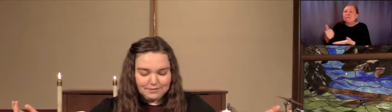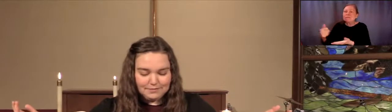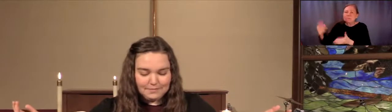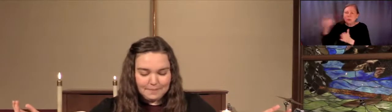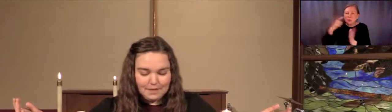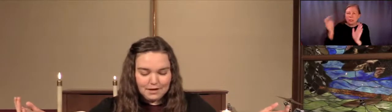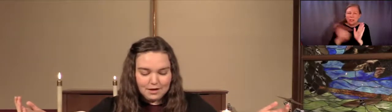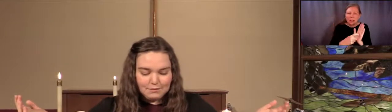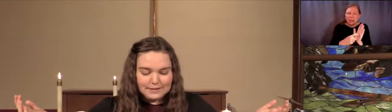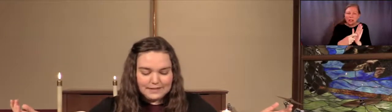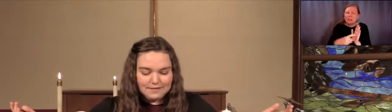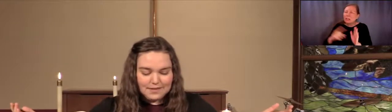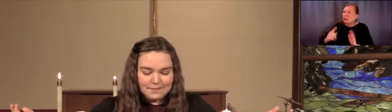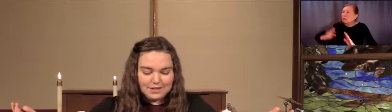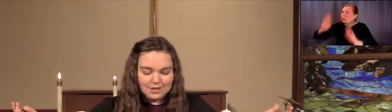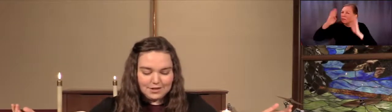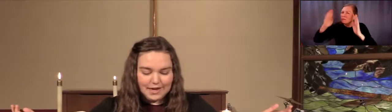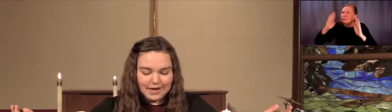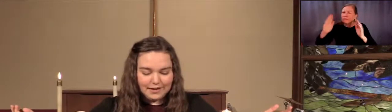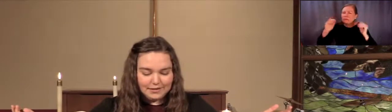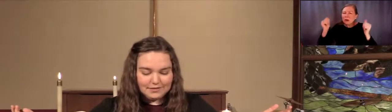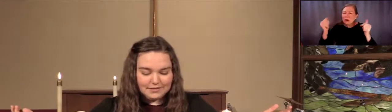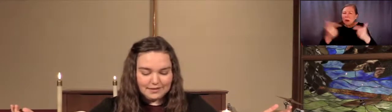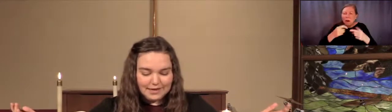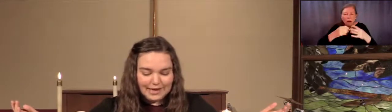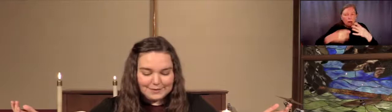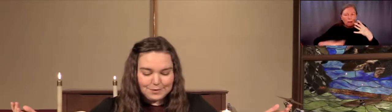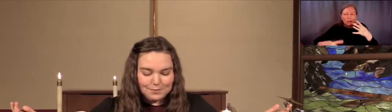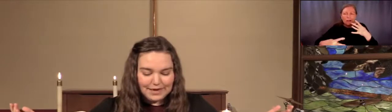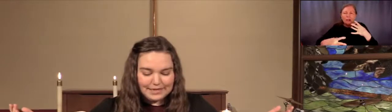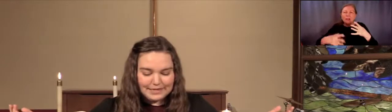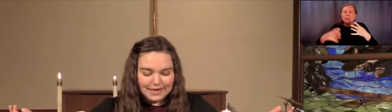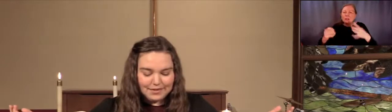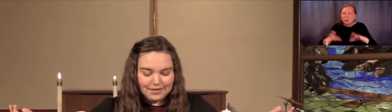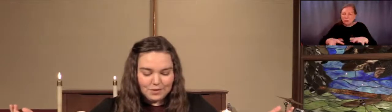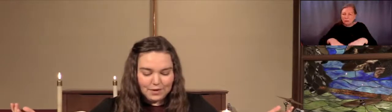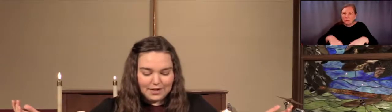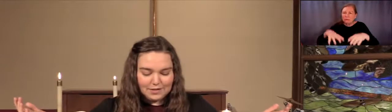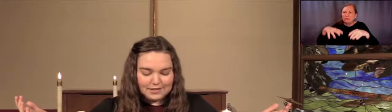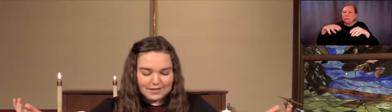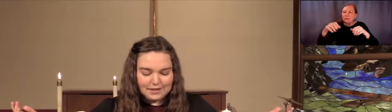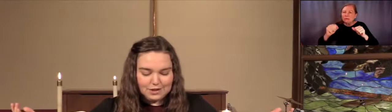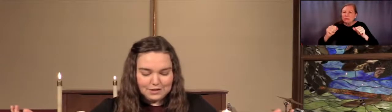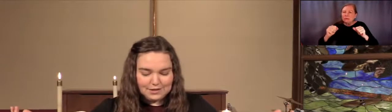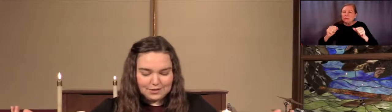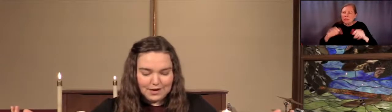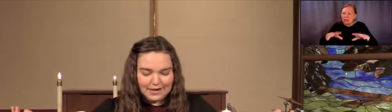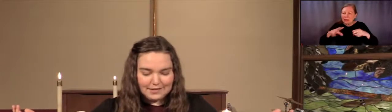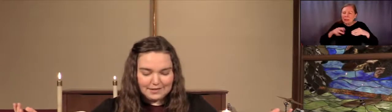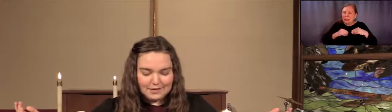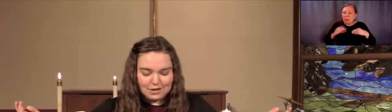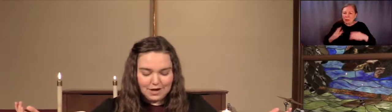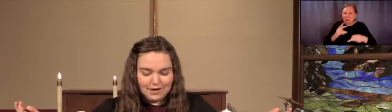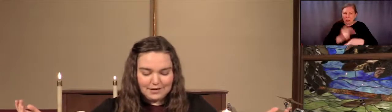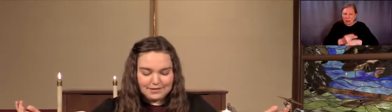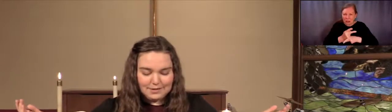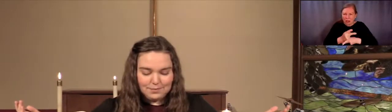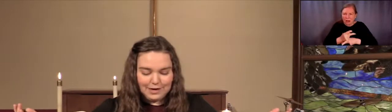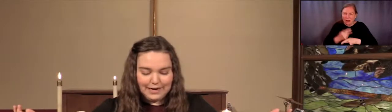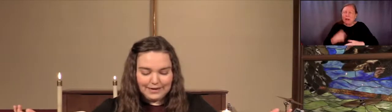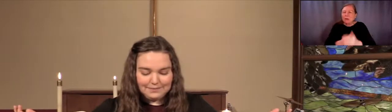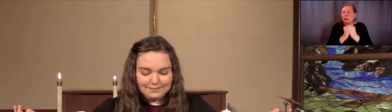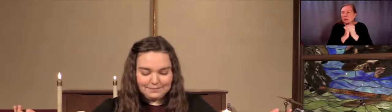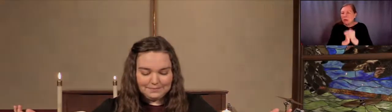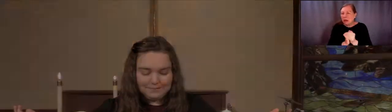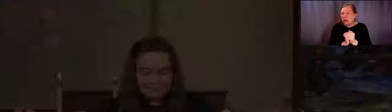Lord. Receive them into your care as we pray together in the way your Son, Jesus Christ, taught us to